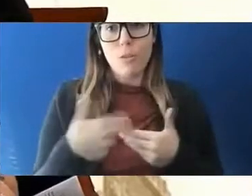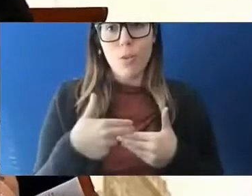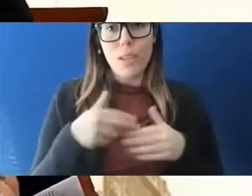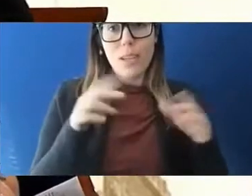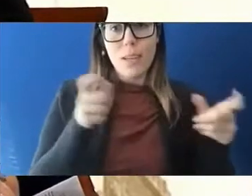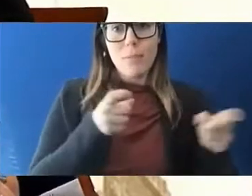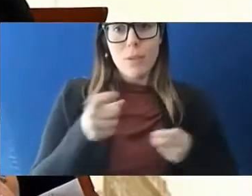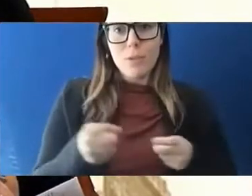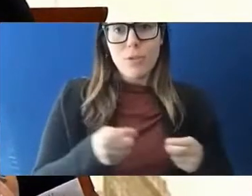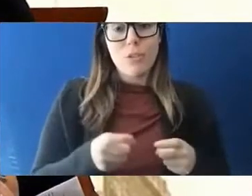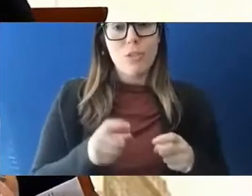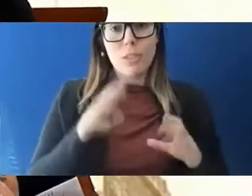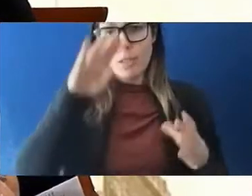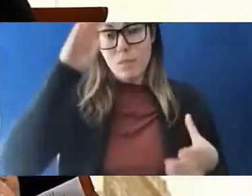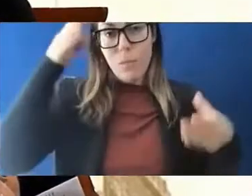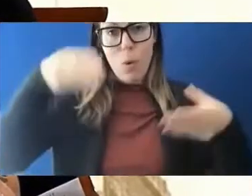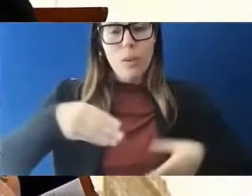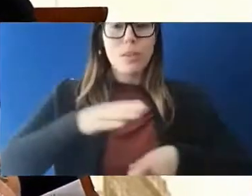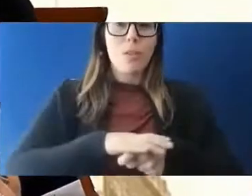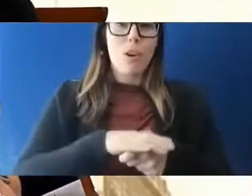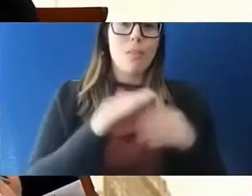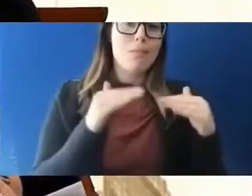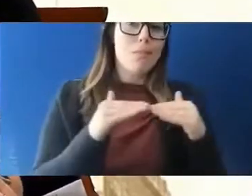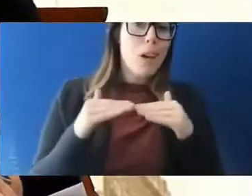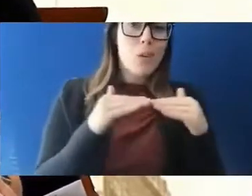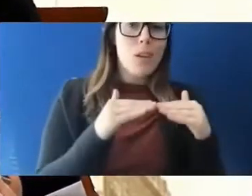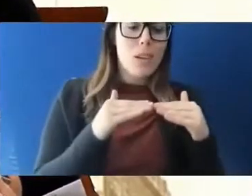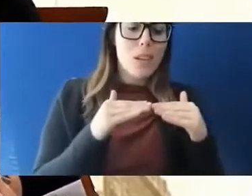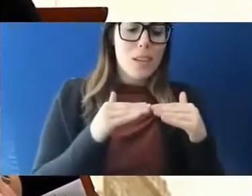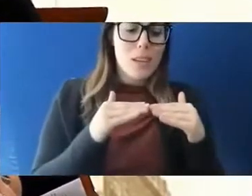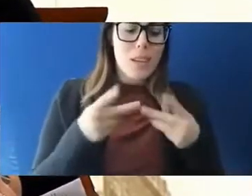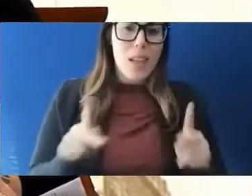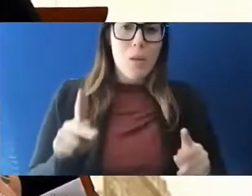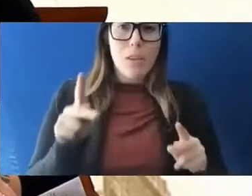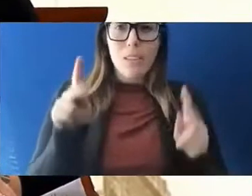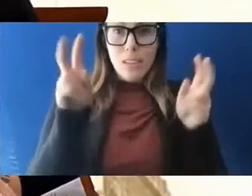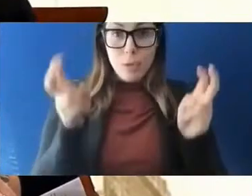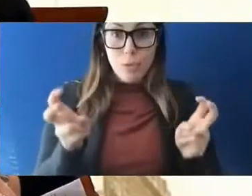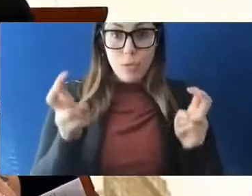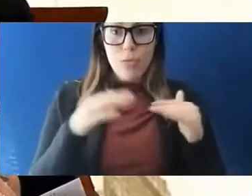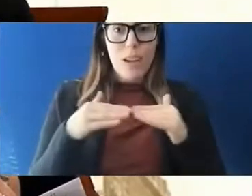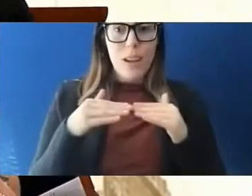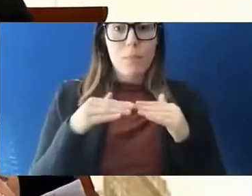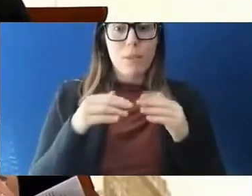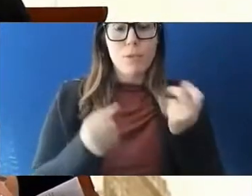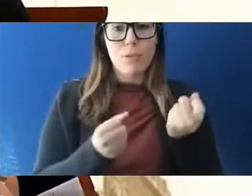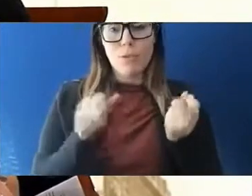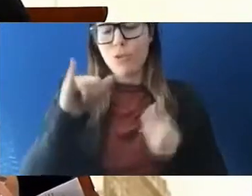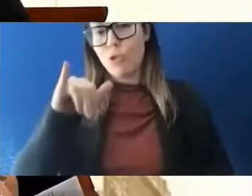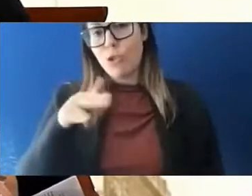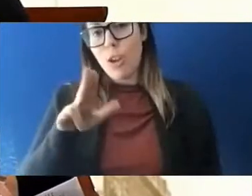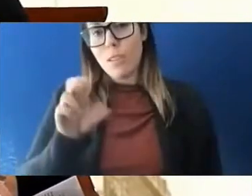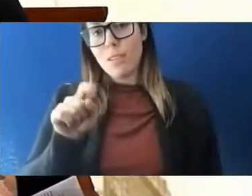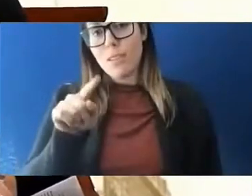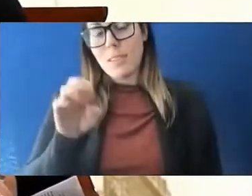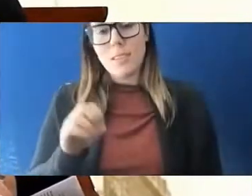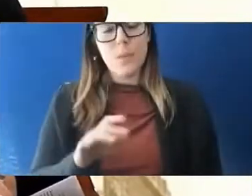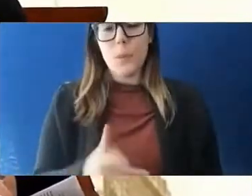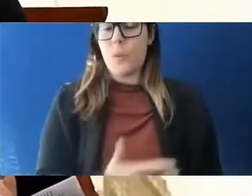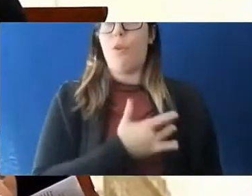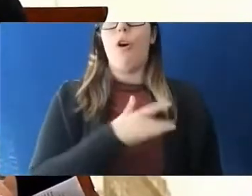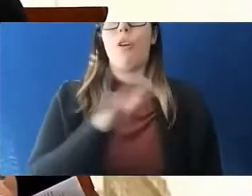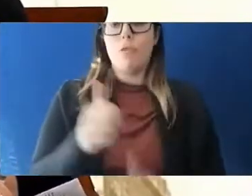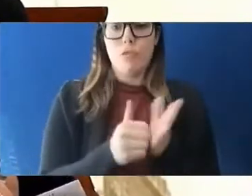administration that is centering equity, that is putting issues of economic justice and equity at the heart of